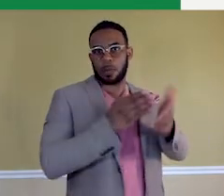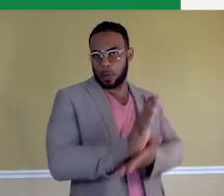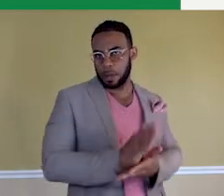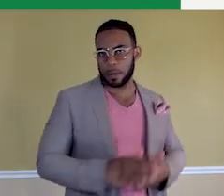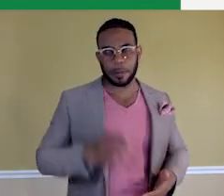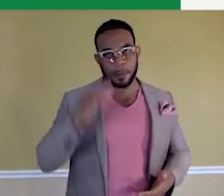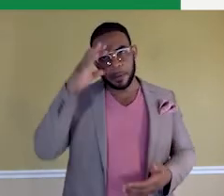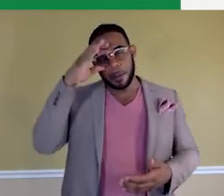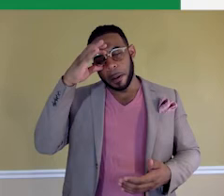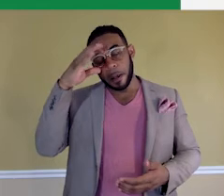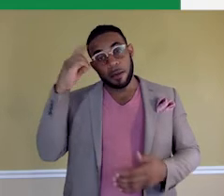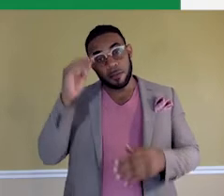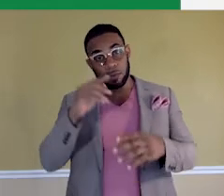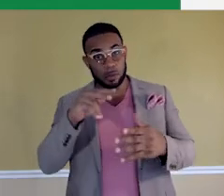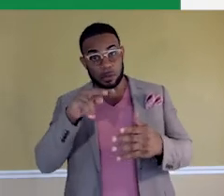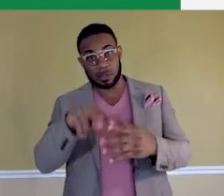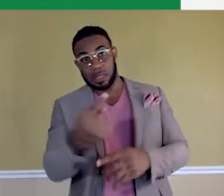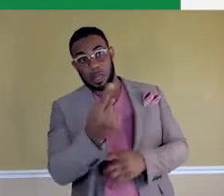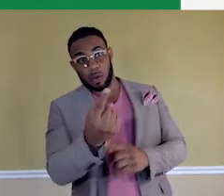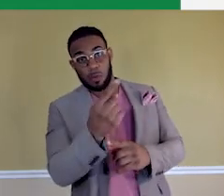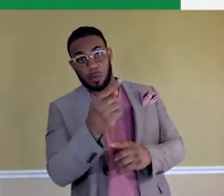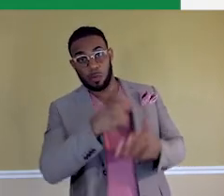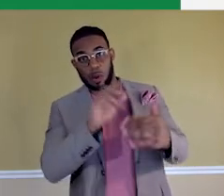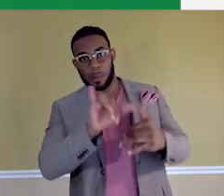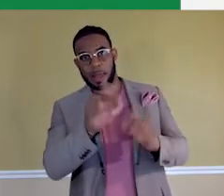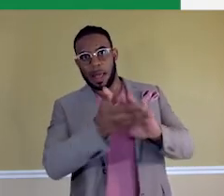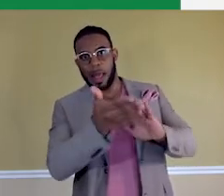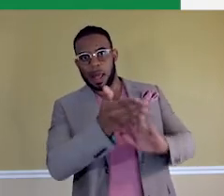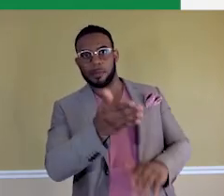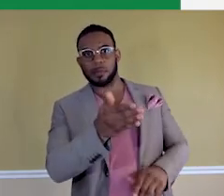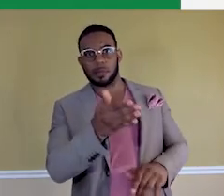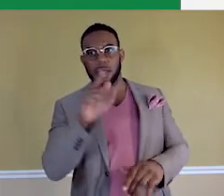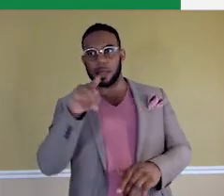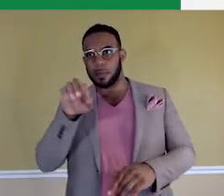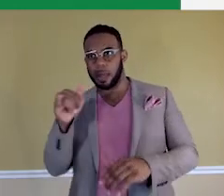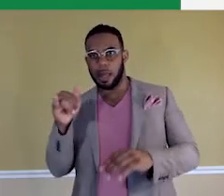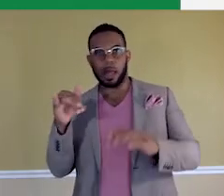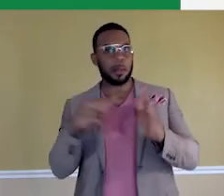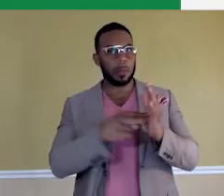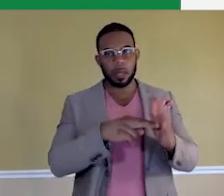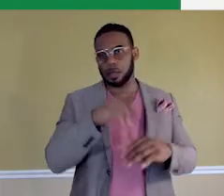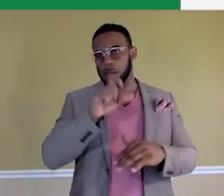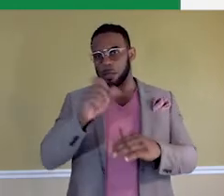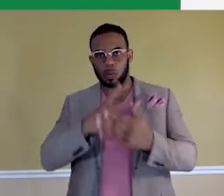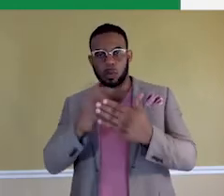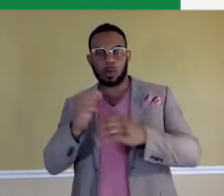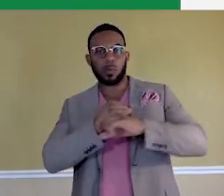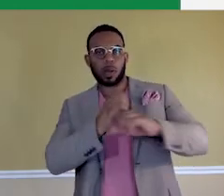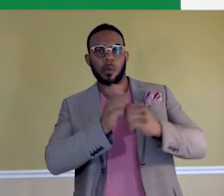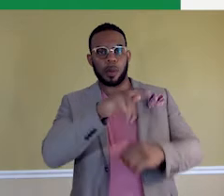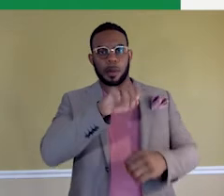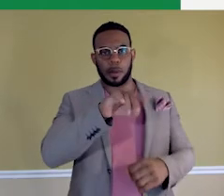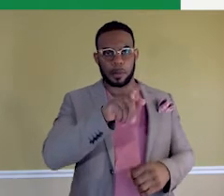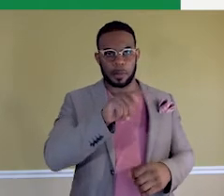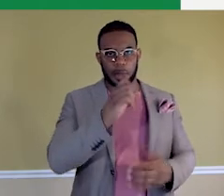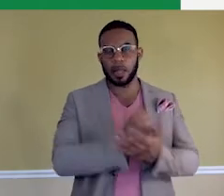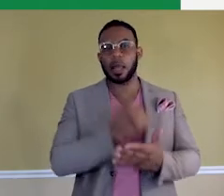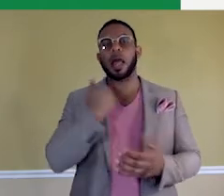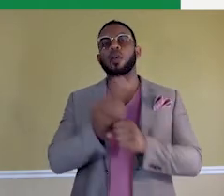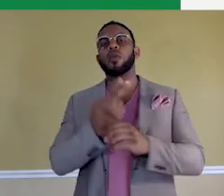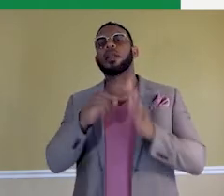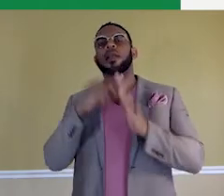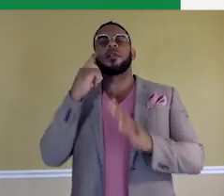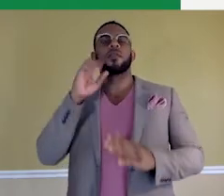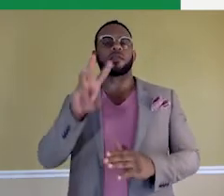copyright. So for standalone programs like apps, APIs, plugins, software programs, you protect them with patents. I was using the example